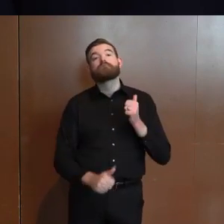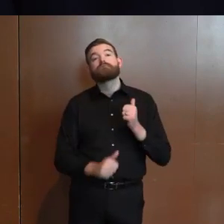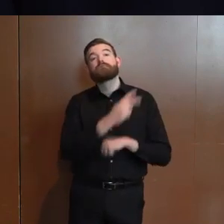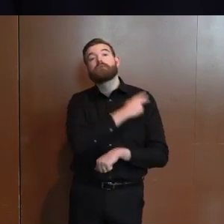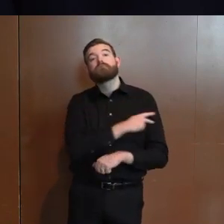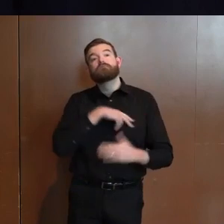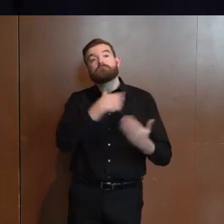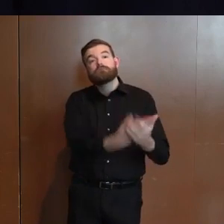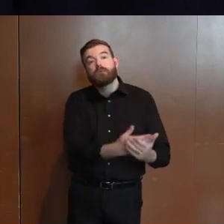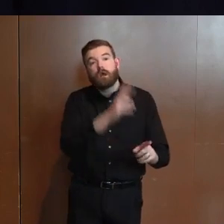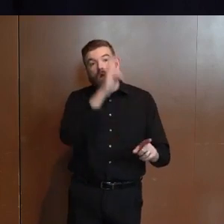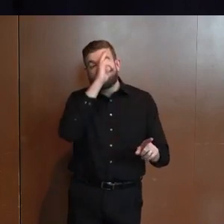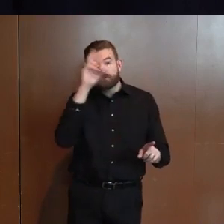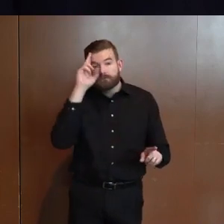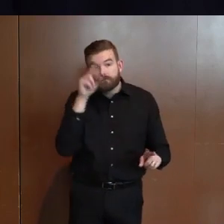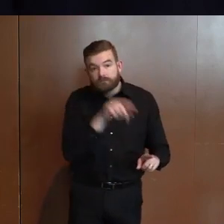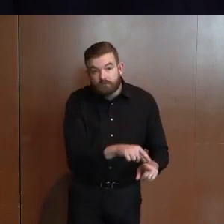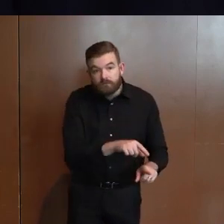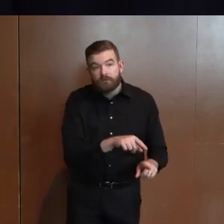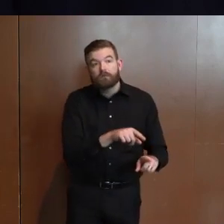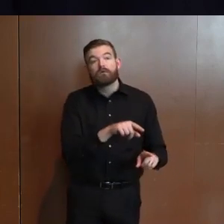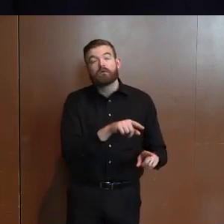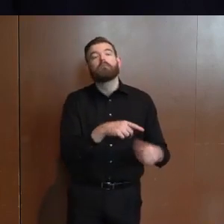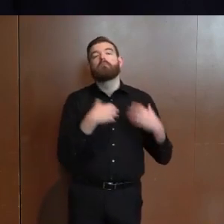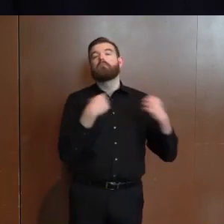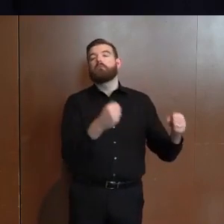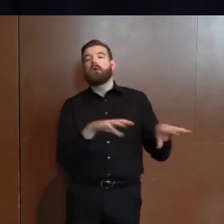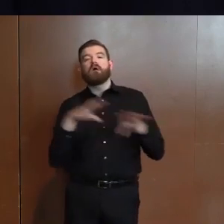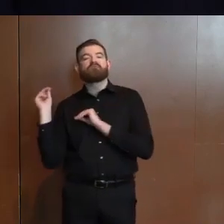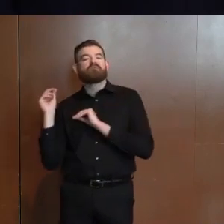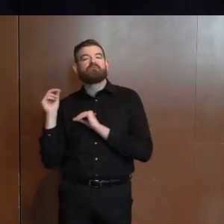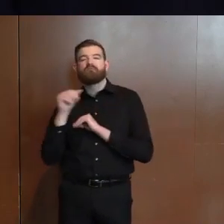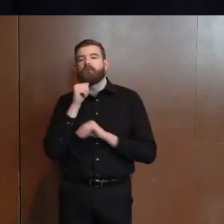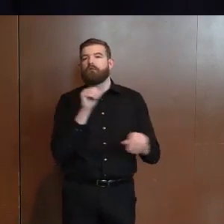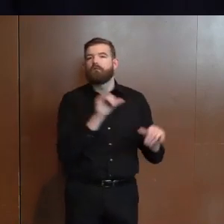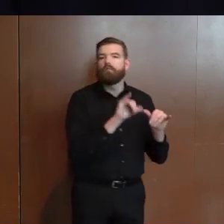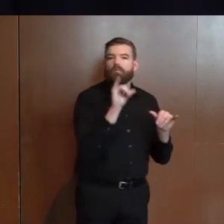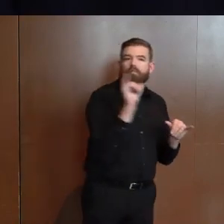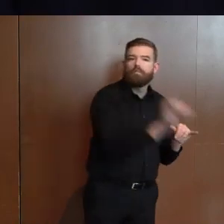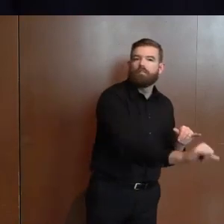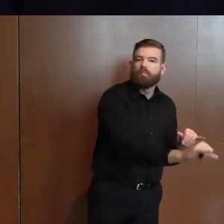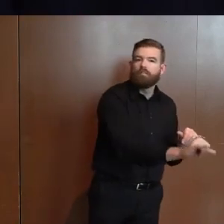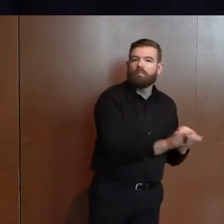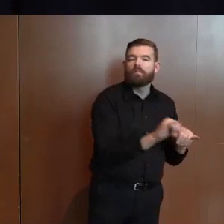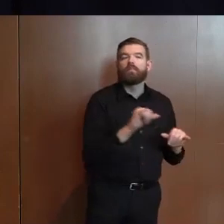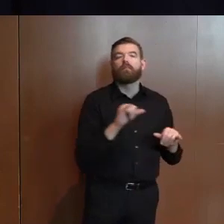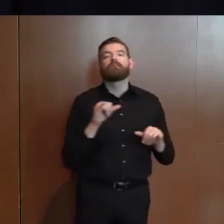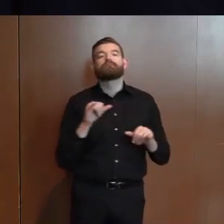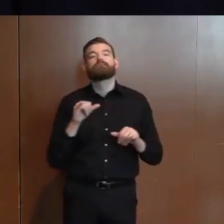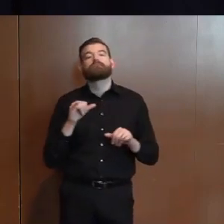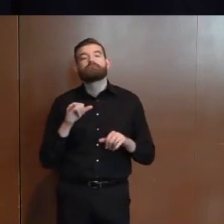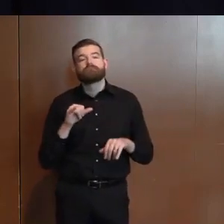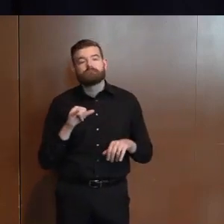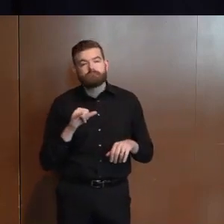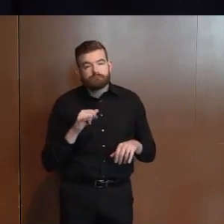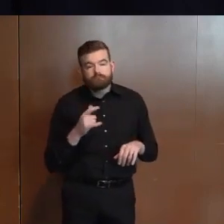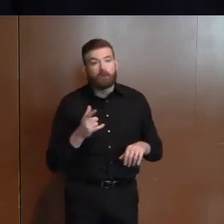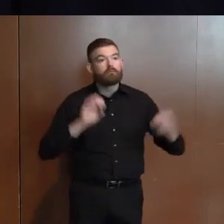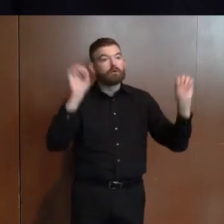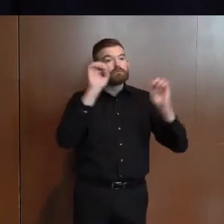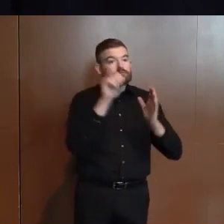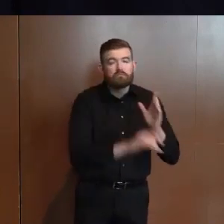recovering and leaving. Regular medical surgical patients, emergency surgical patients, they do get better and leave the hospital.